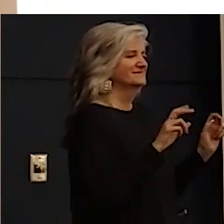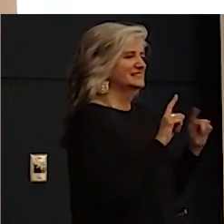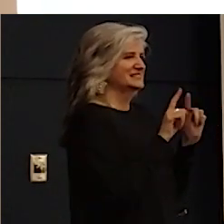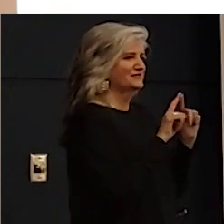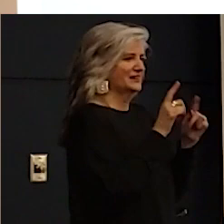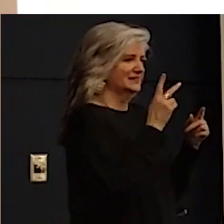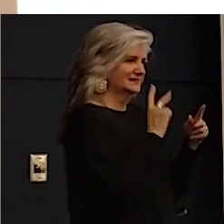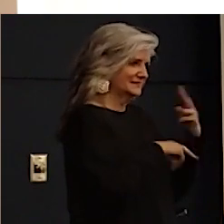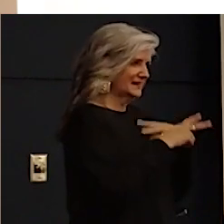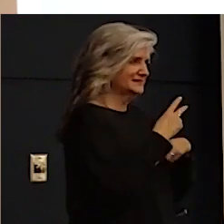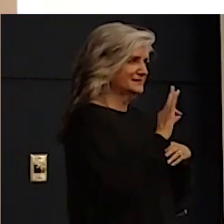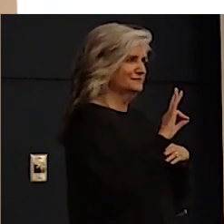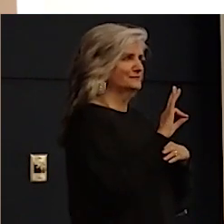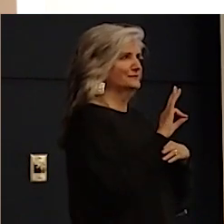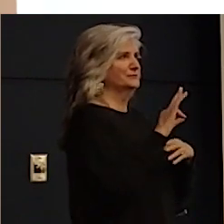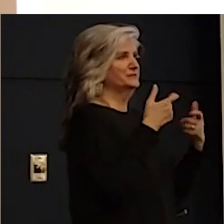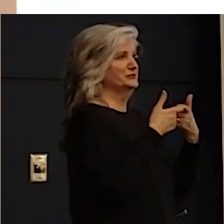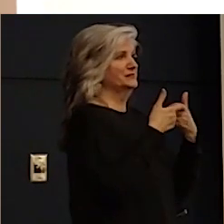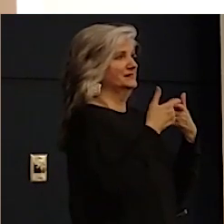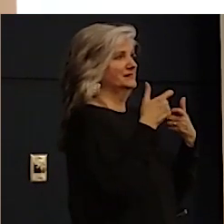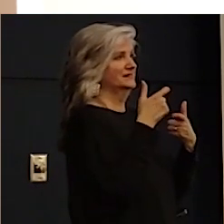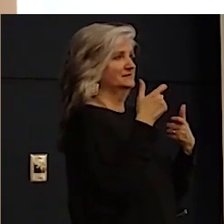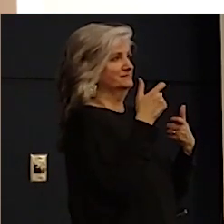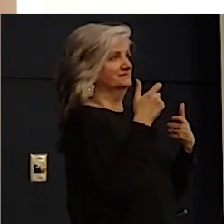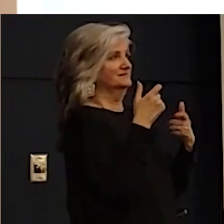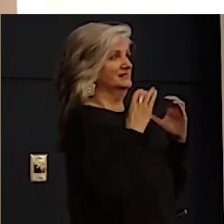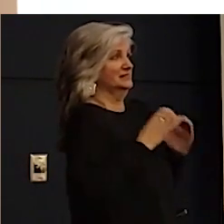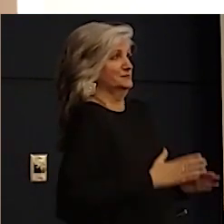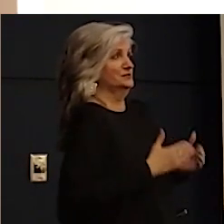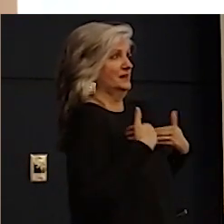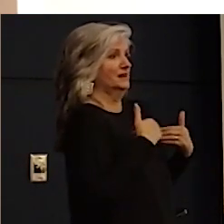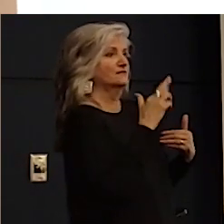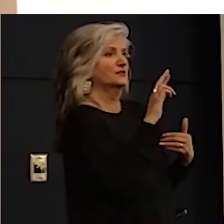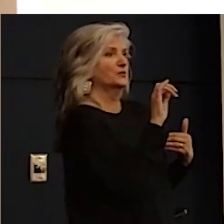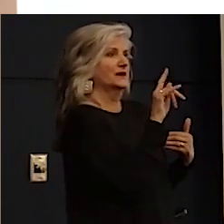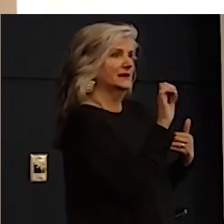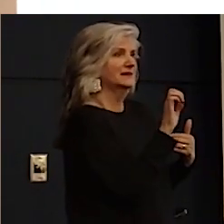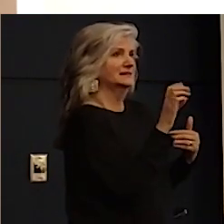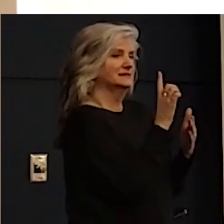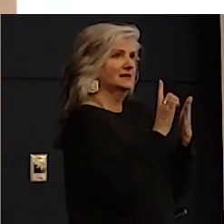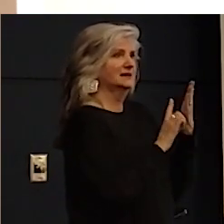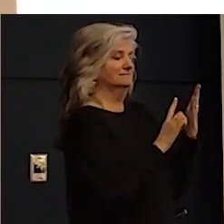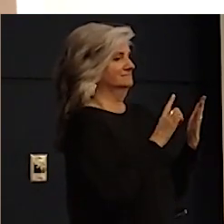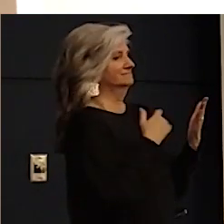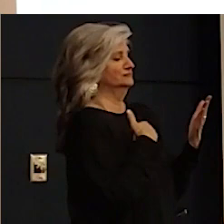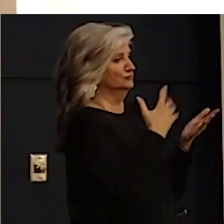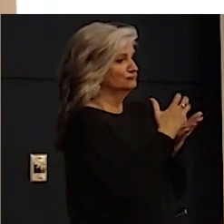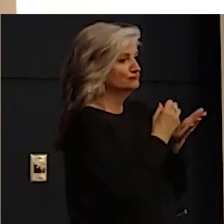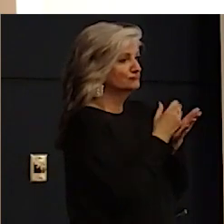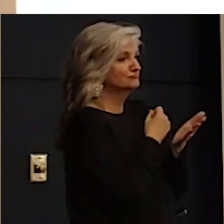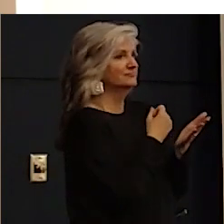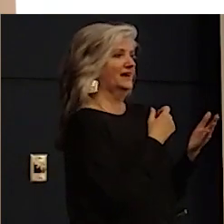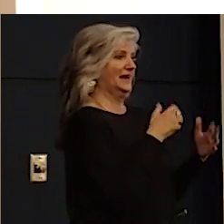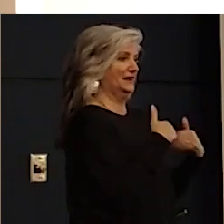types of utility customers, then you got the rate design. Okay, how are we gonna actually recover those costs from residential customers? How are we gonna recover those costs